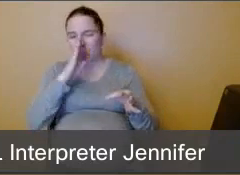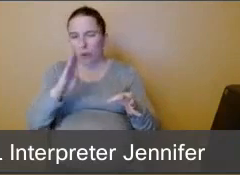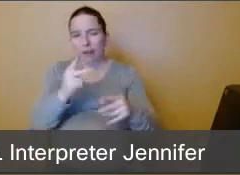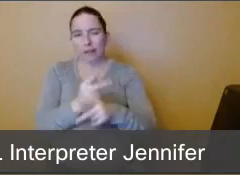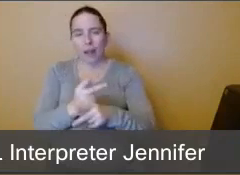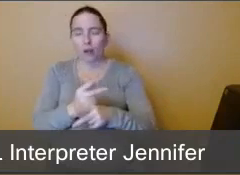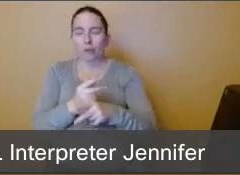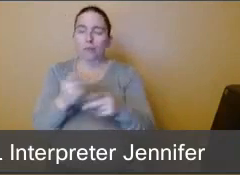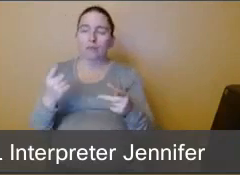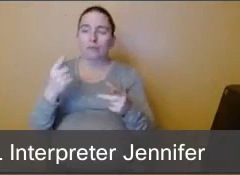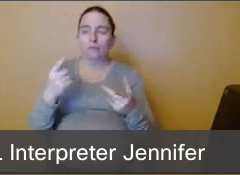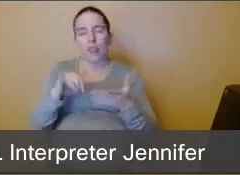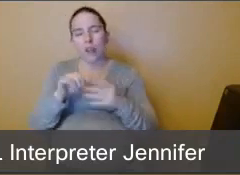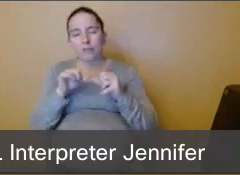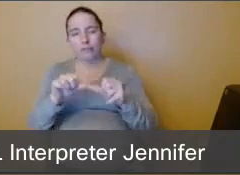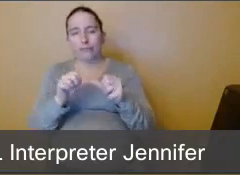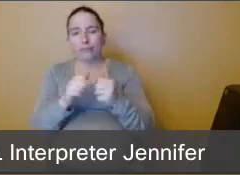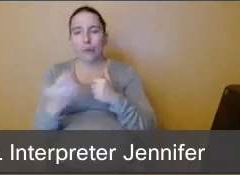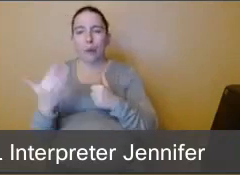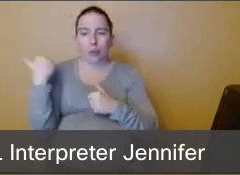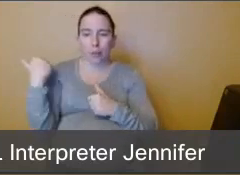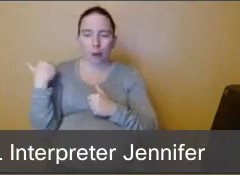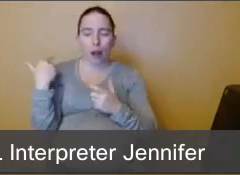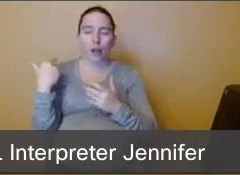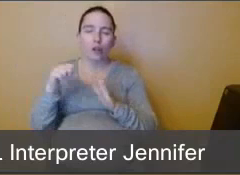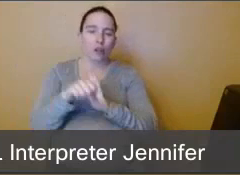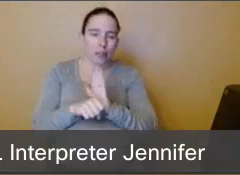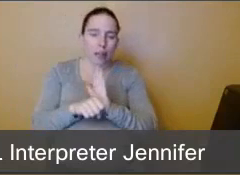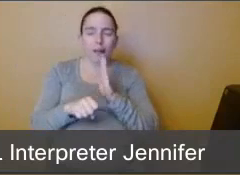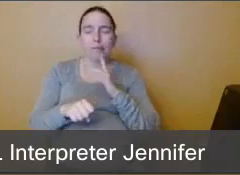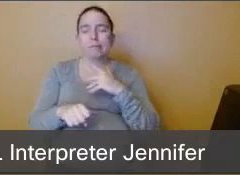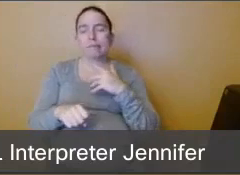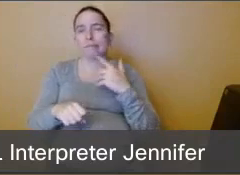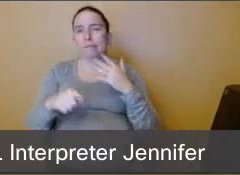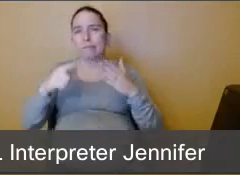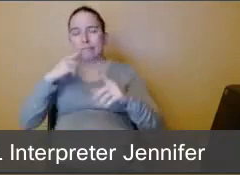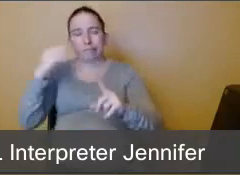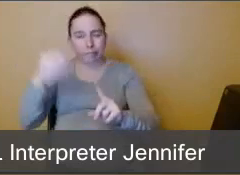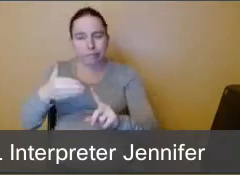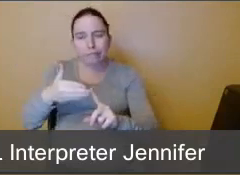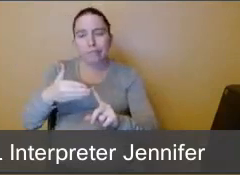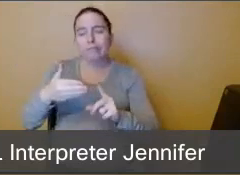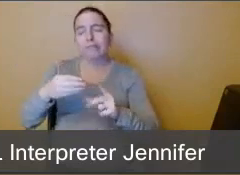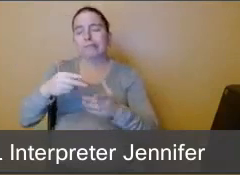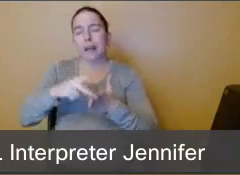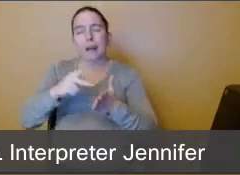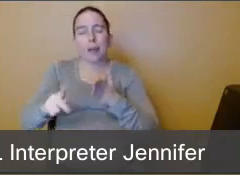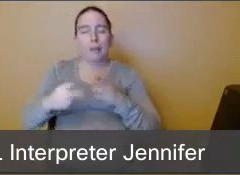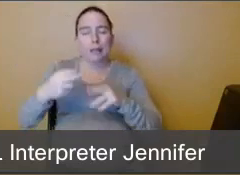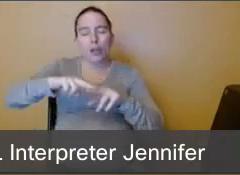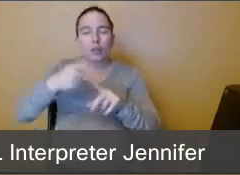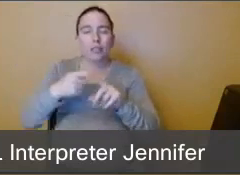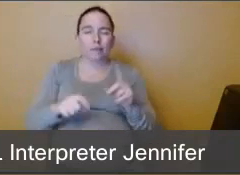with some of the prior state legislatively mandated targeted compensation increases from 2015, 2018,